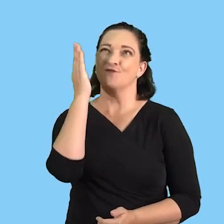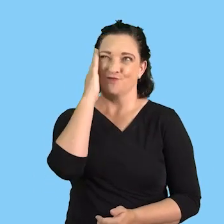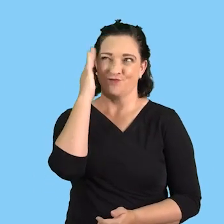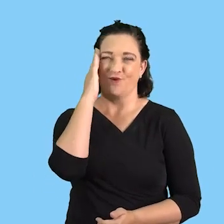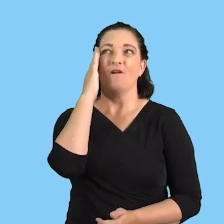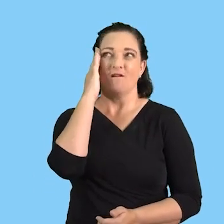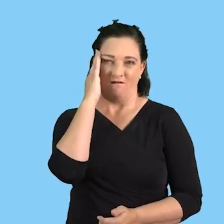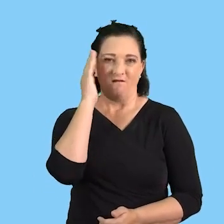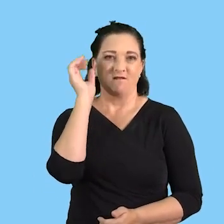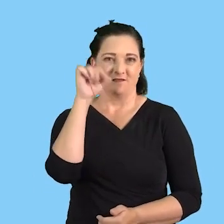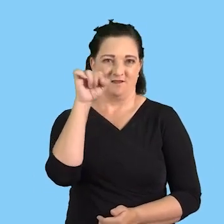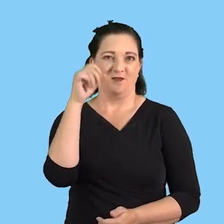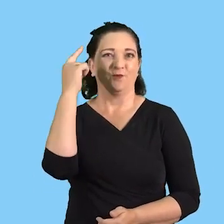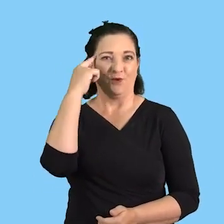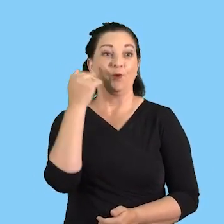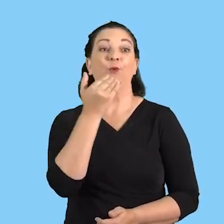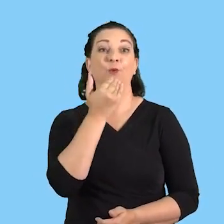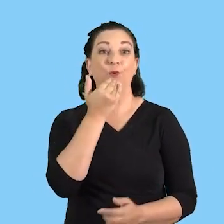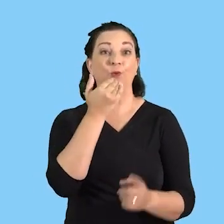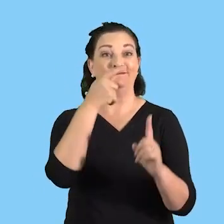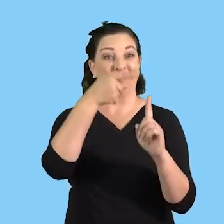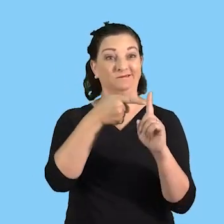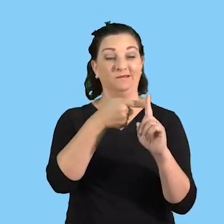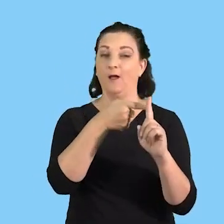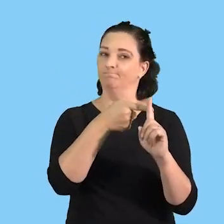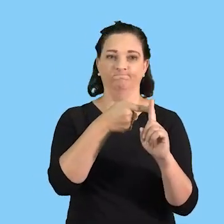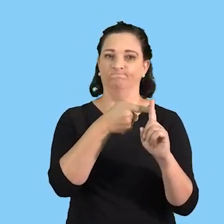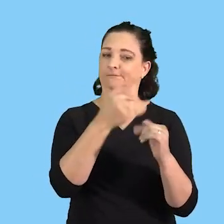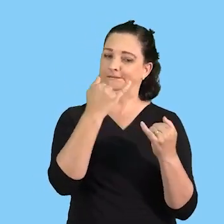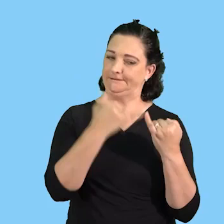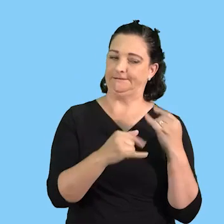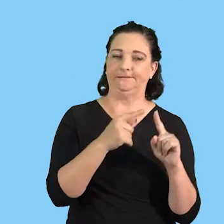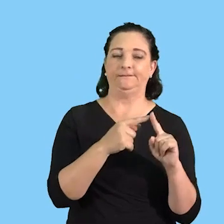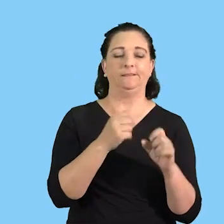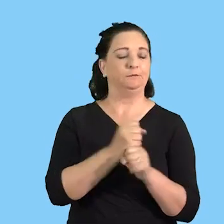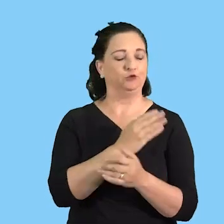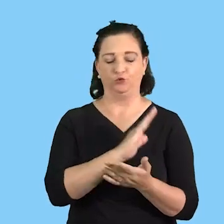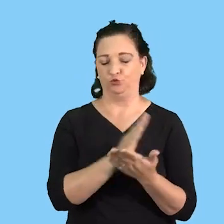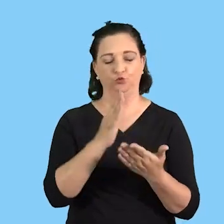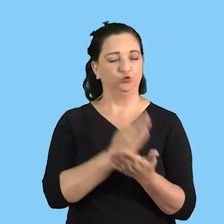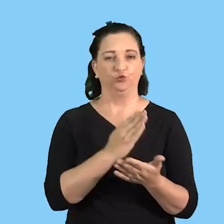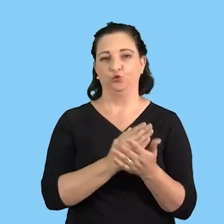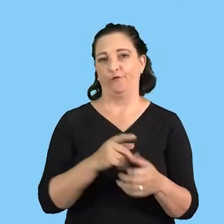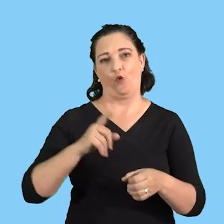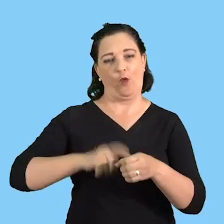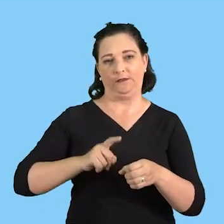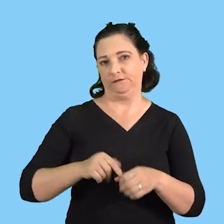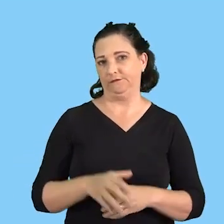go to, because it means that that person did not do their part in ensuring that there is quality.